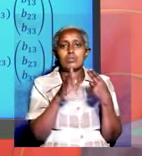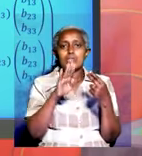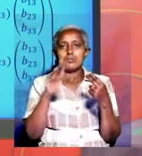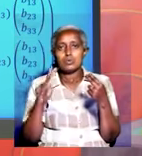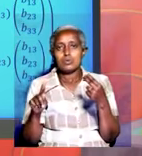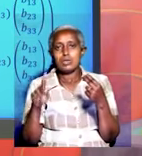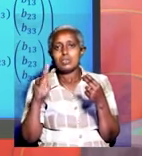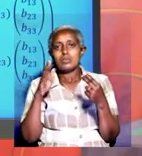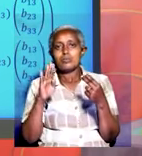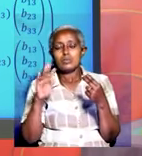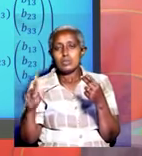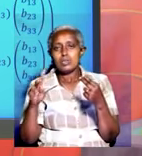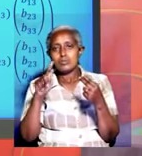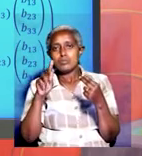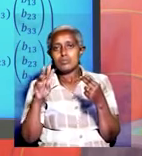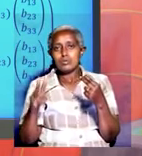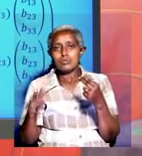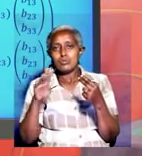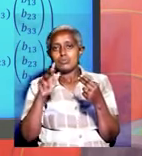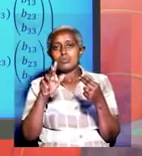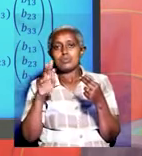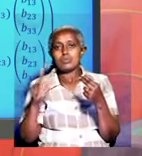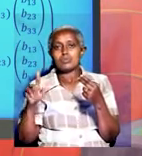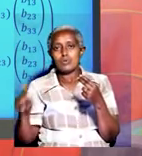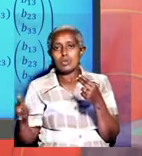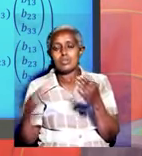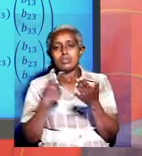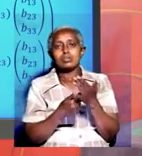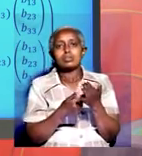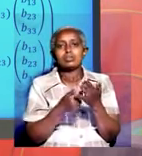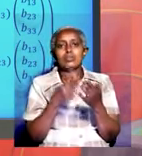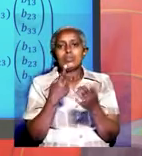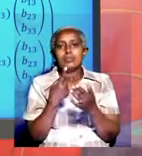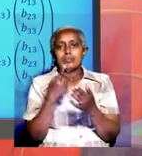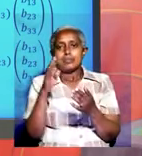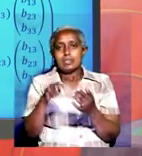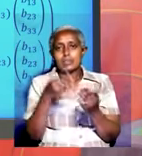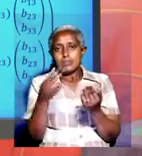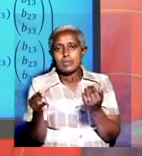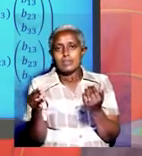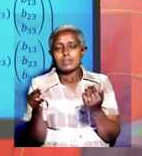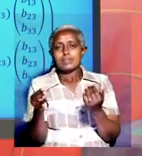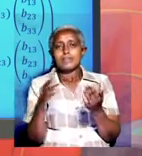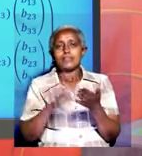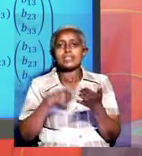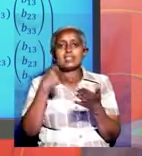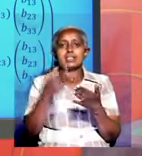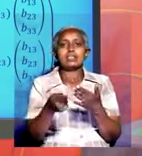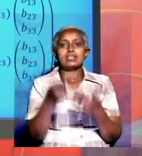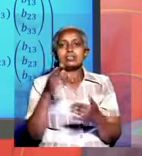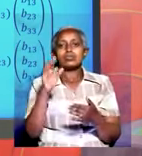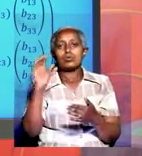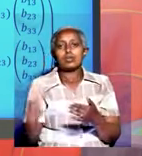B11, B21, B31. Not only this one, this multiplies the next column,